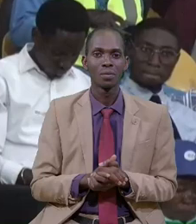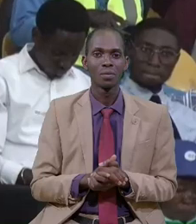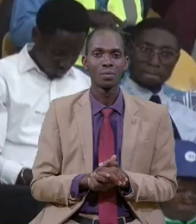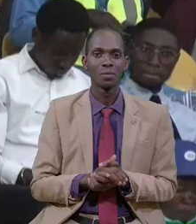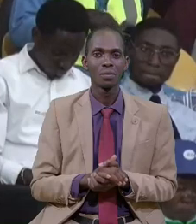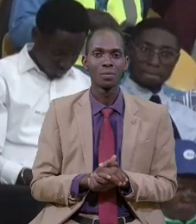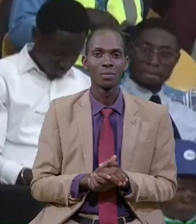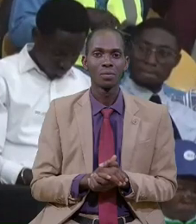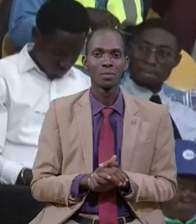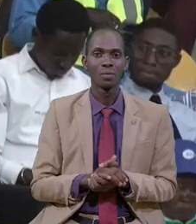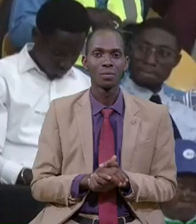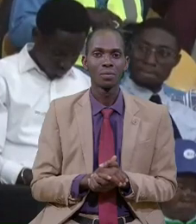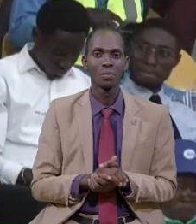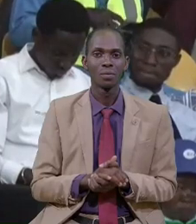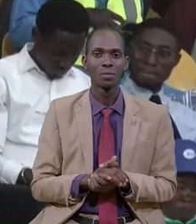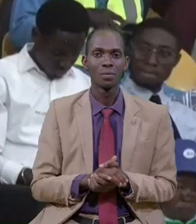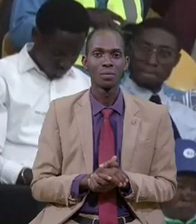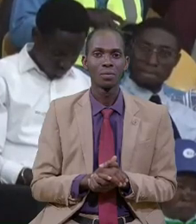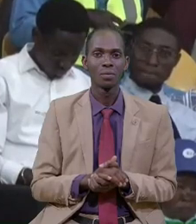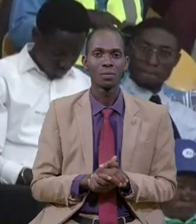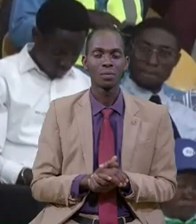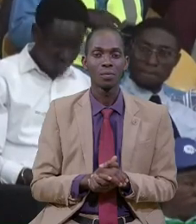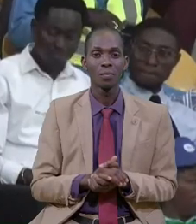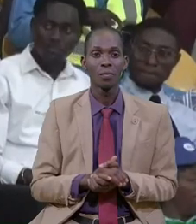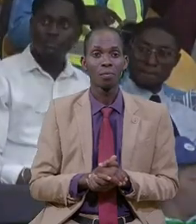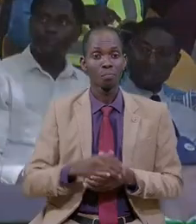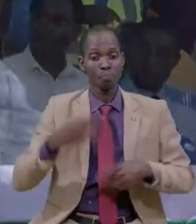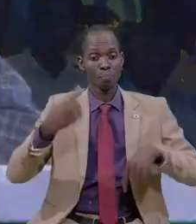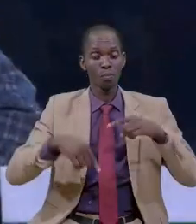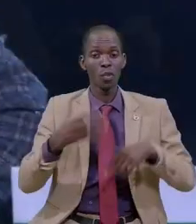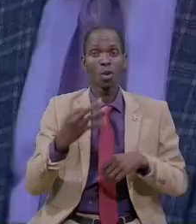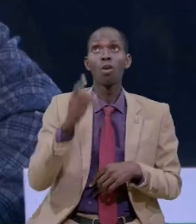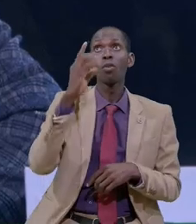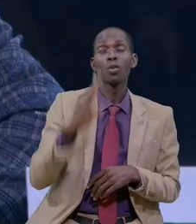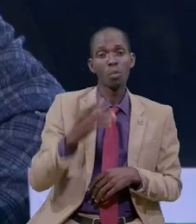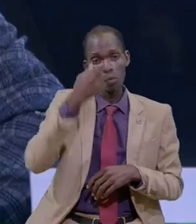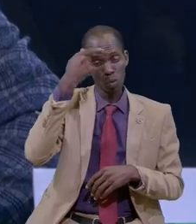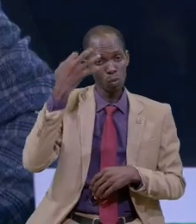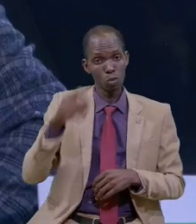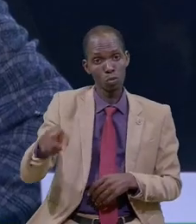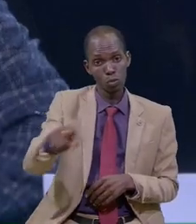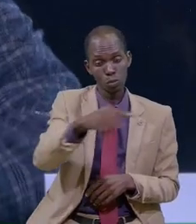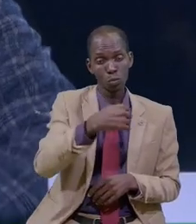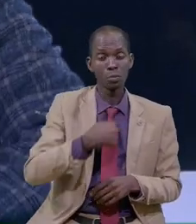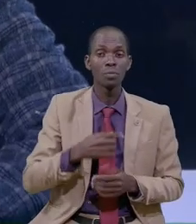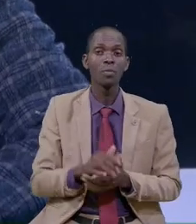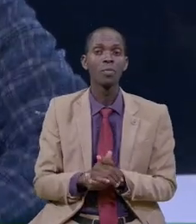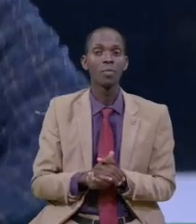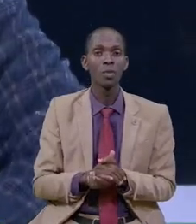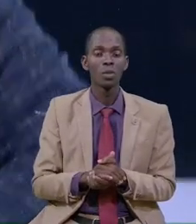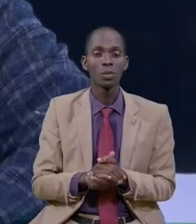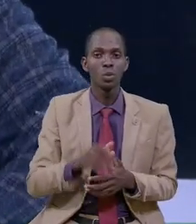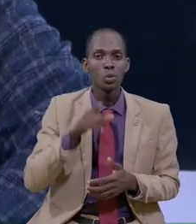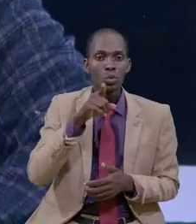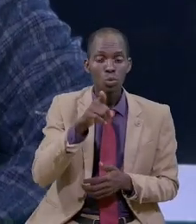l'avons considéré comme puni, frappé de Dieu. Smitten of God on your behalf. Et il a fait tout cela pour toi. You should have